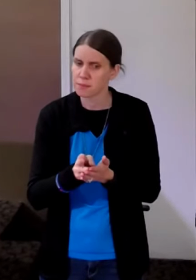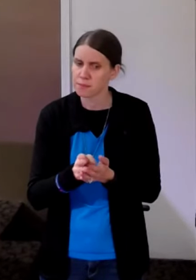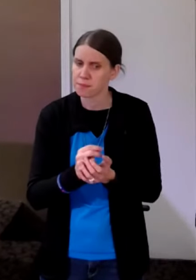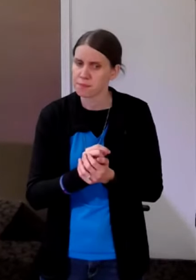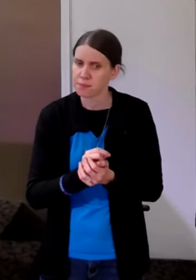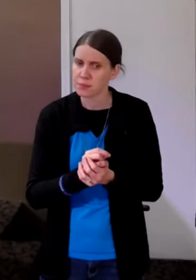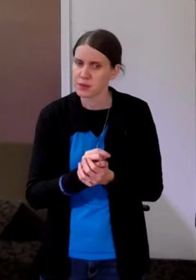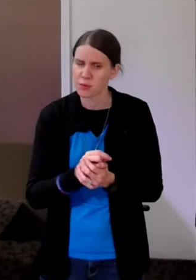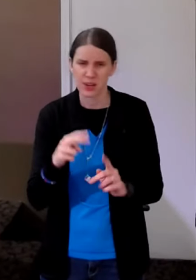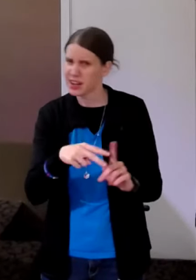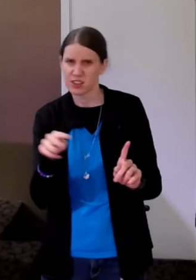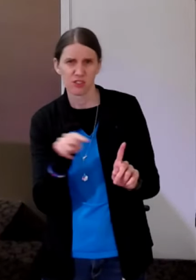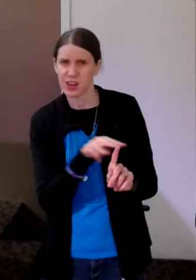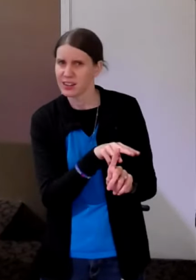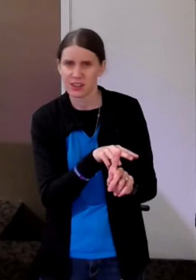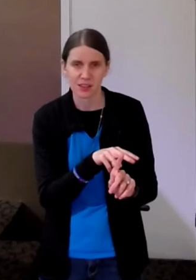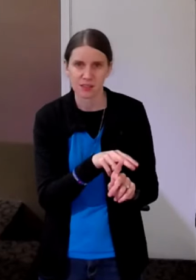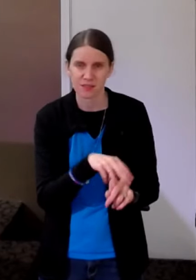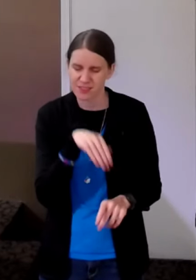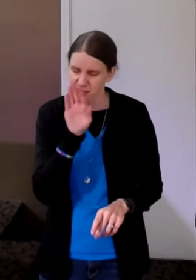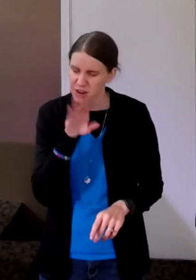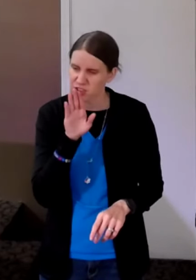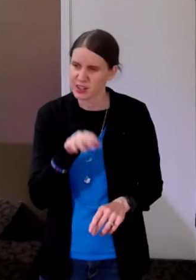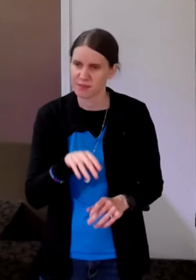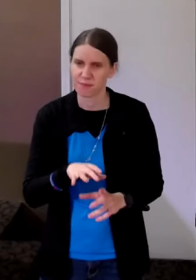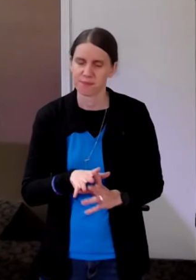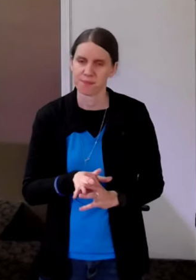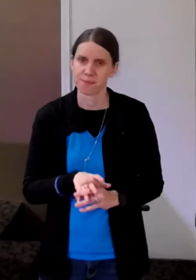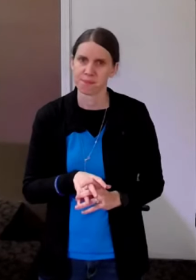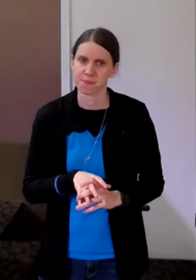get distracted, frustrated, and